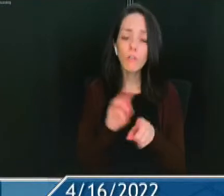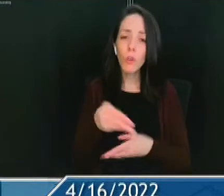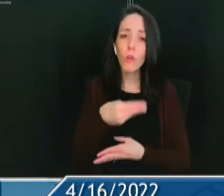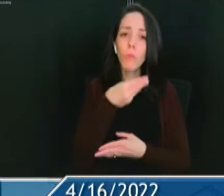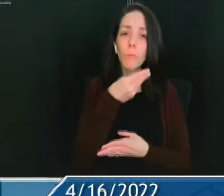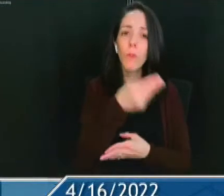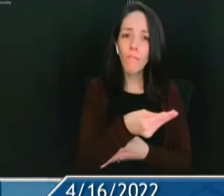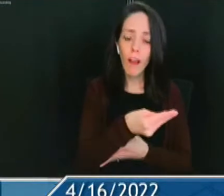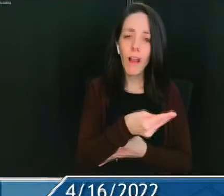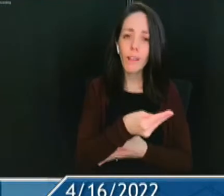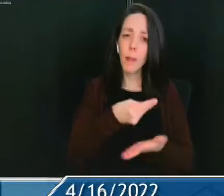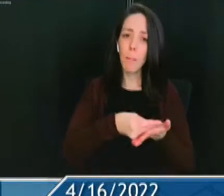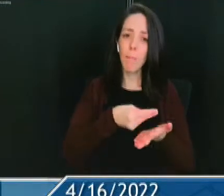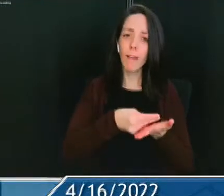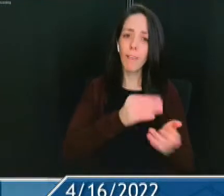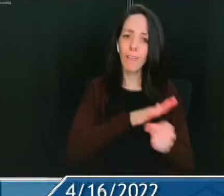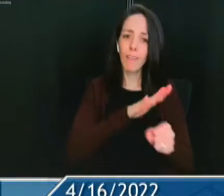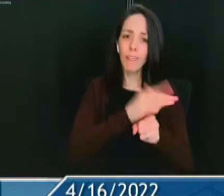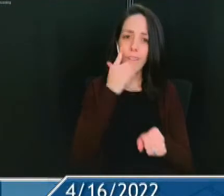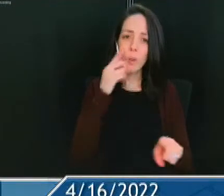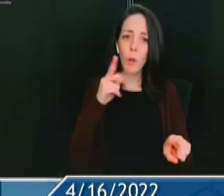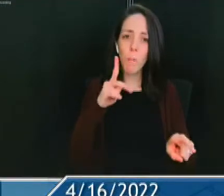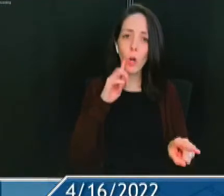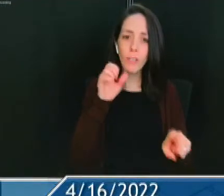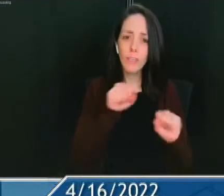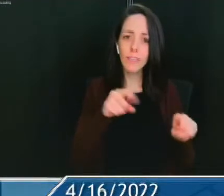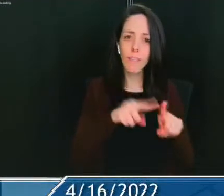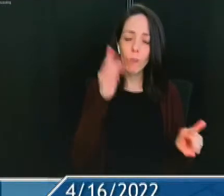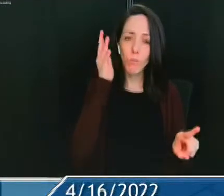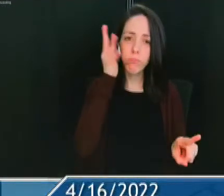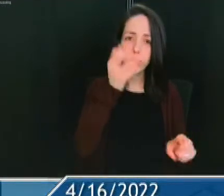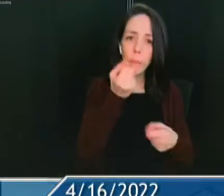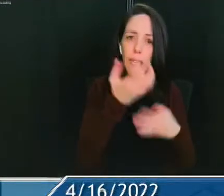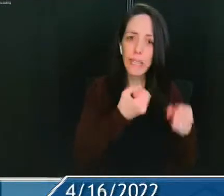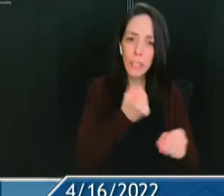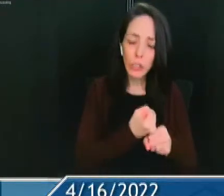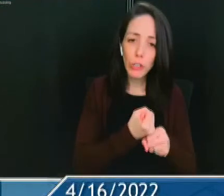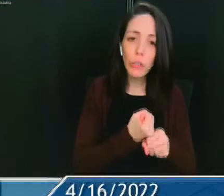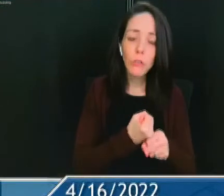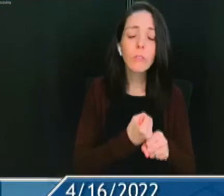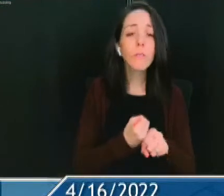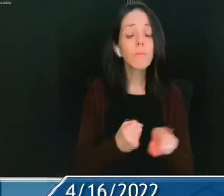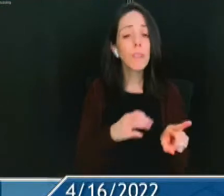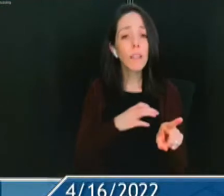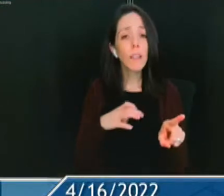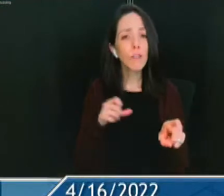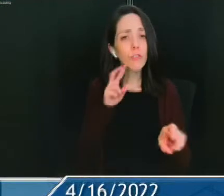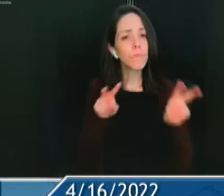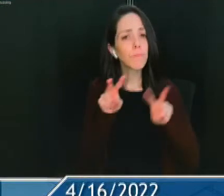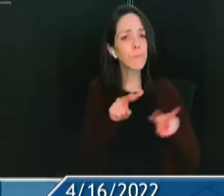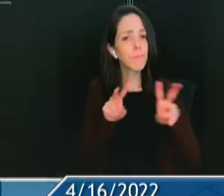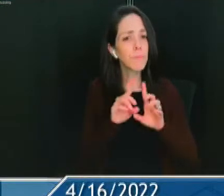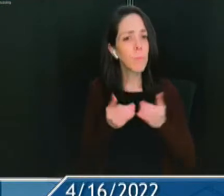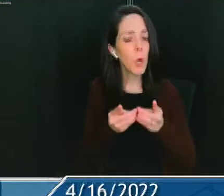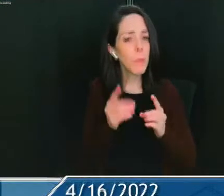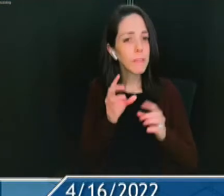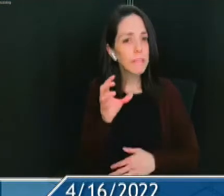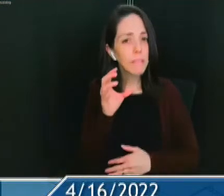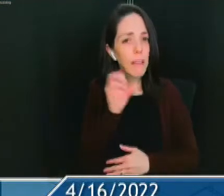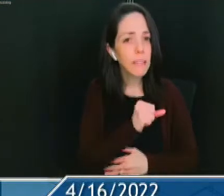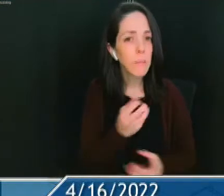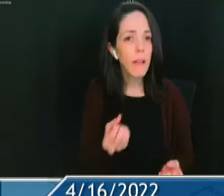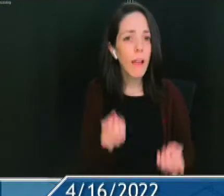in coming years. In addition, council members should carefully review the Bureau's estimate of the number of new parks needed